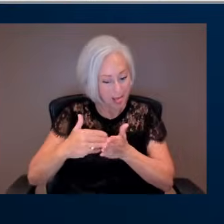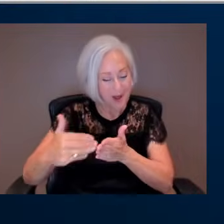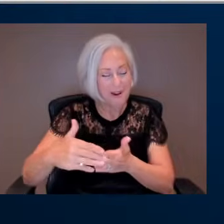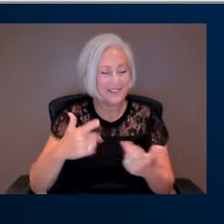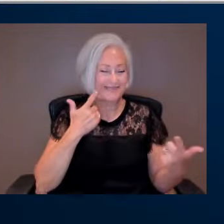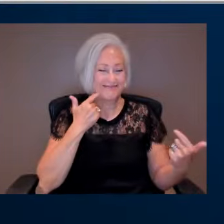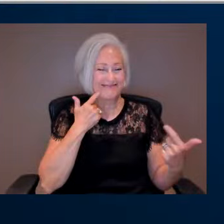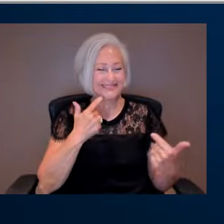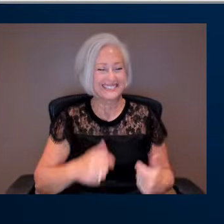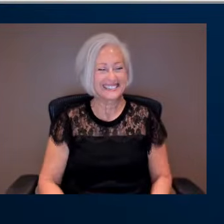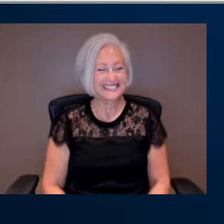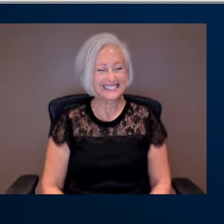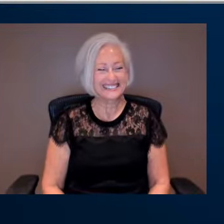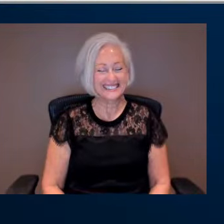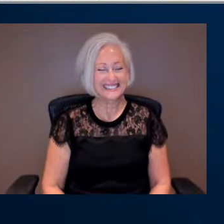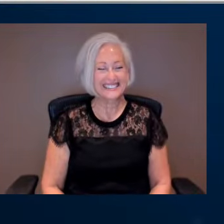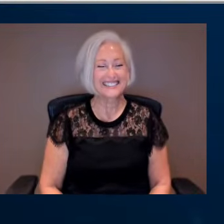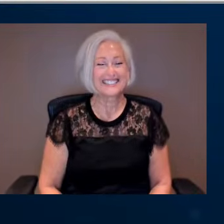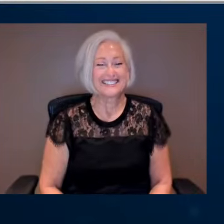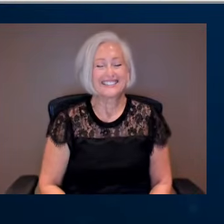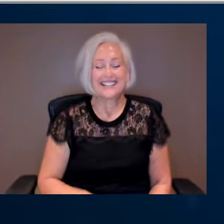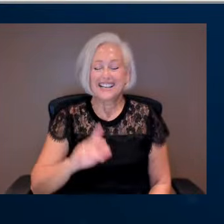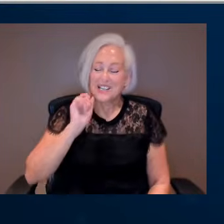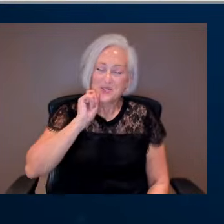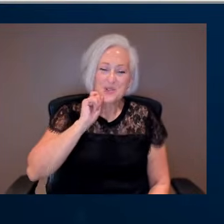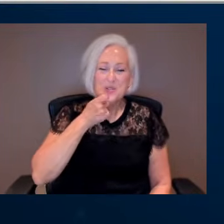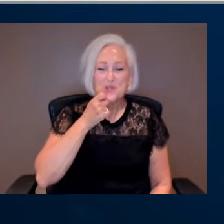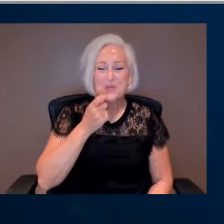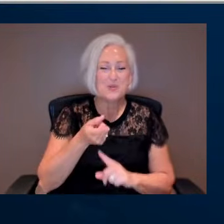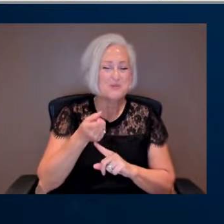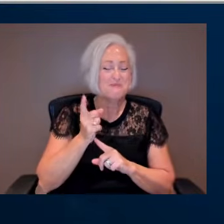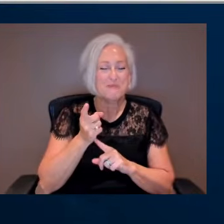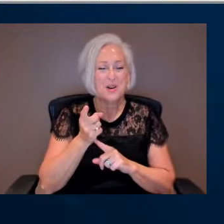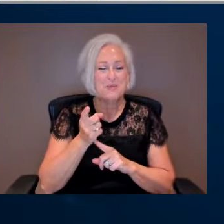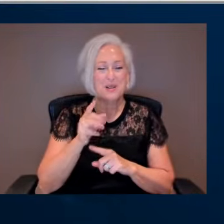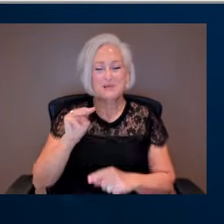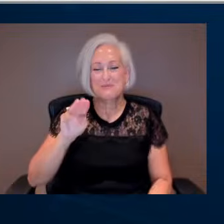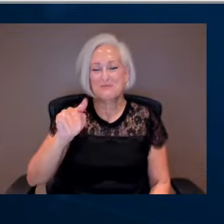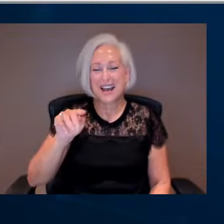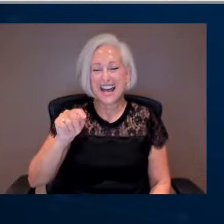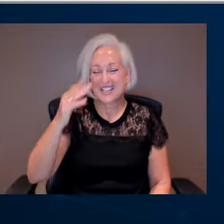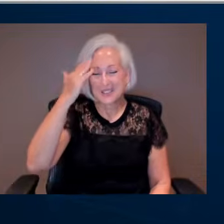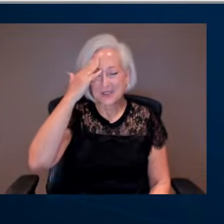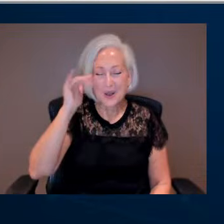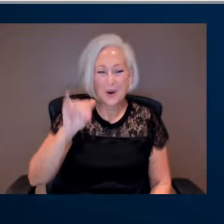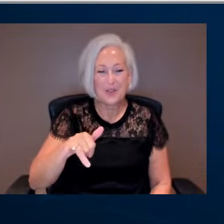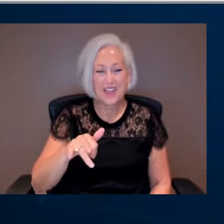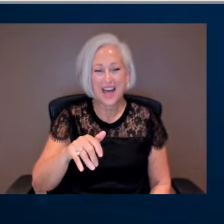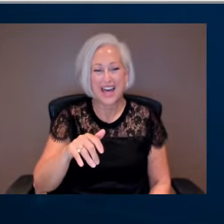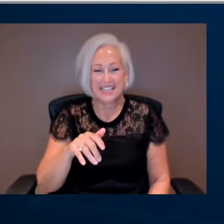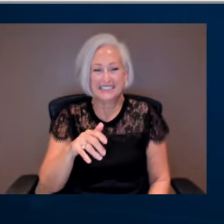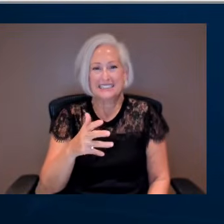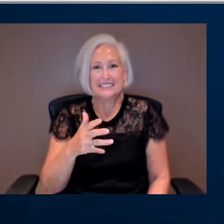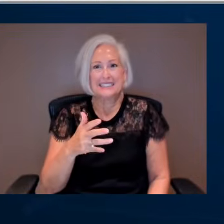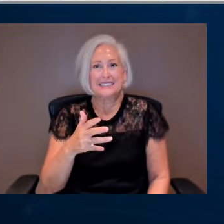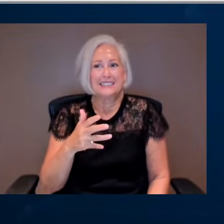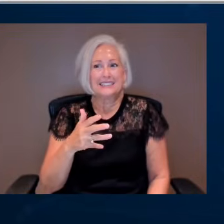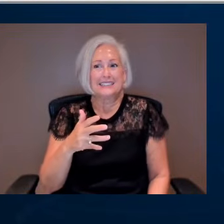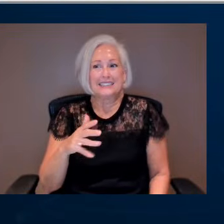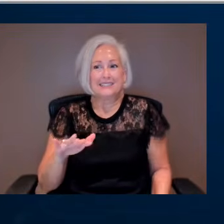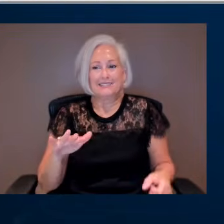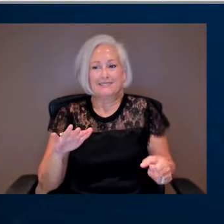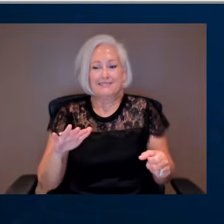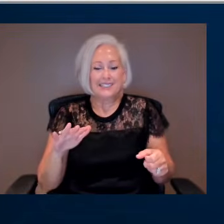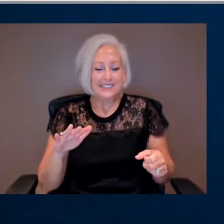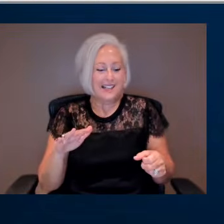such a yeah. But what a cool moment. Matt, just to know that this kind of, again, this full circle moment of everybody kind